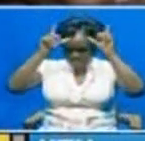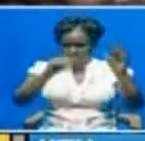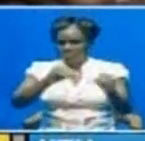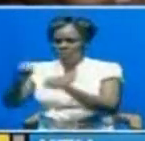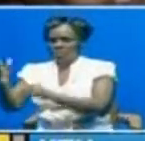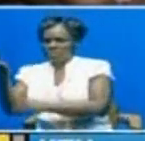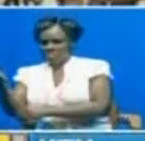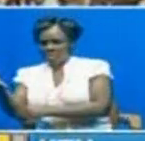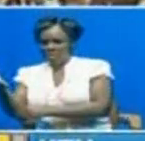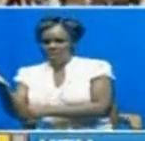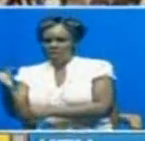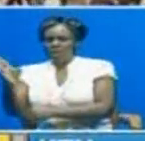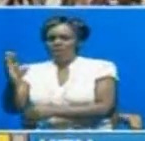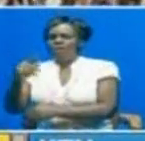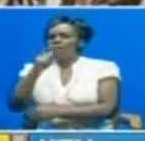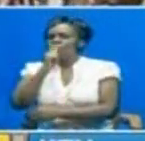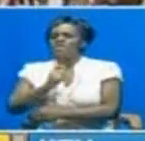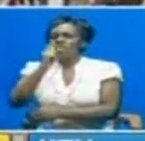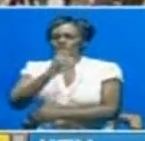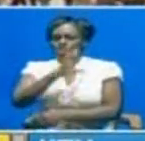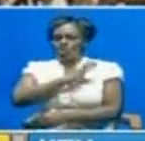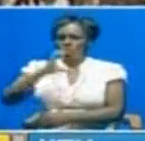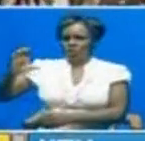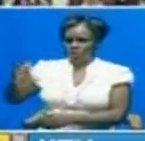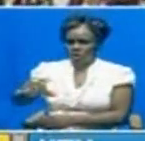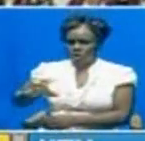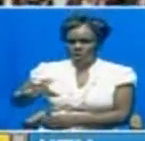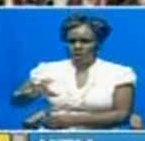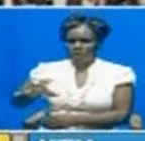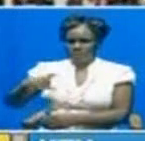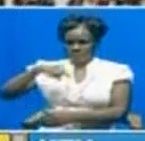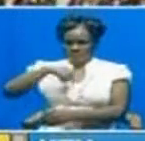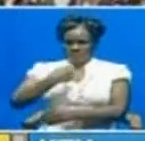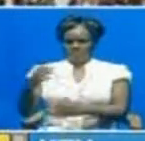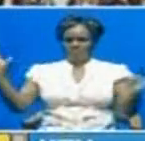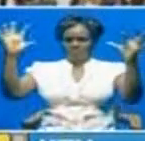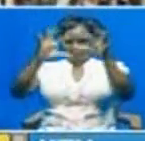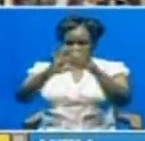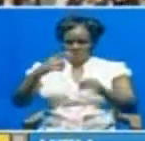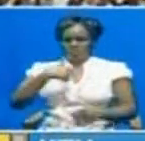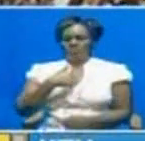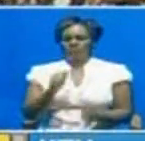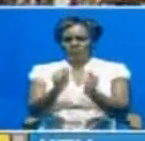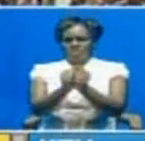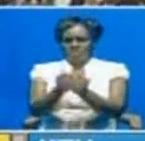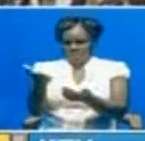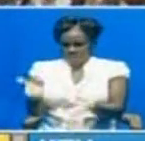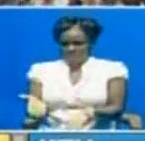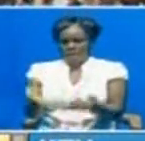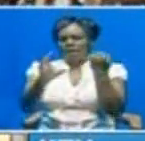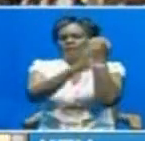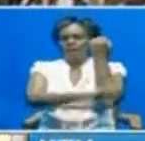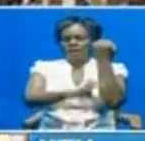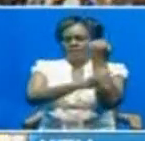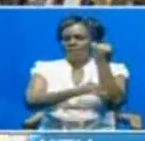the feedlots for Botswana Meat Commission, or the feedlots that I associate with in Botswana, and